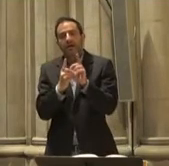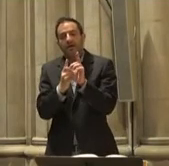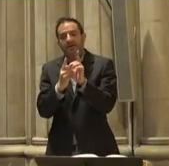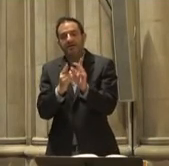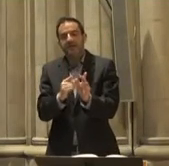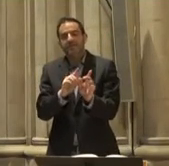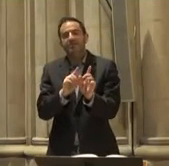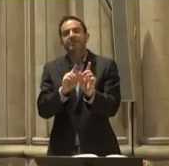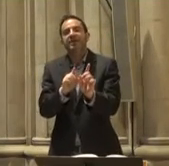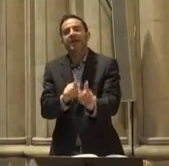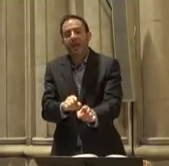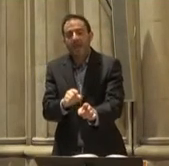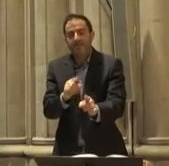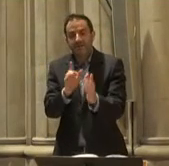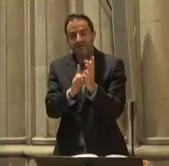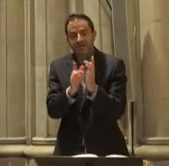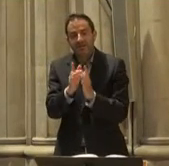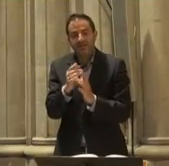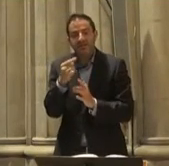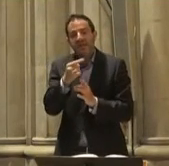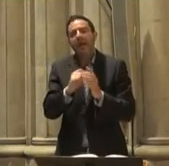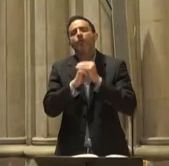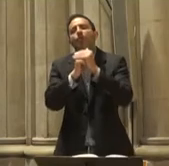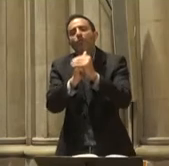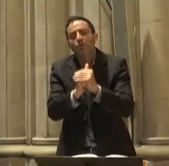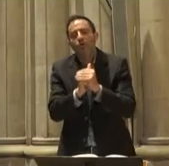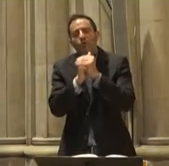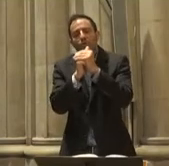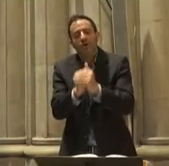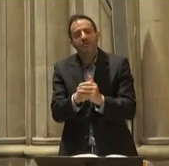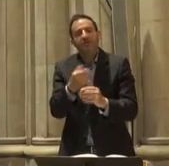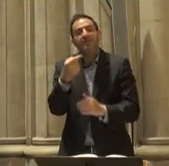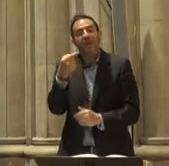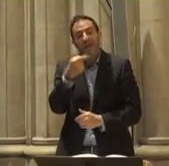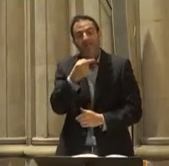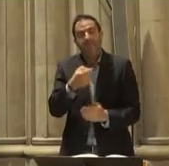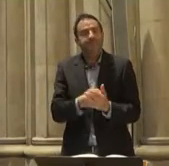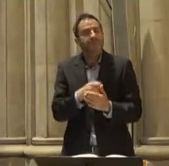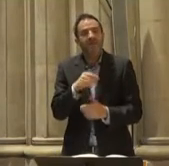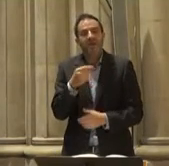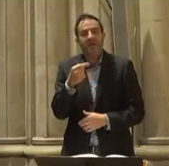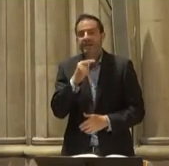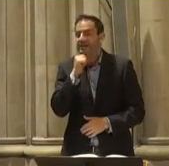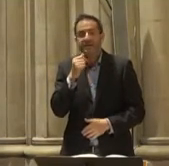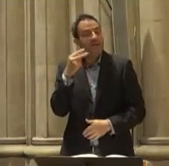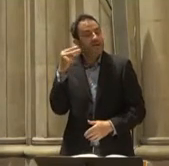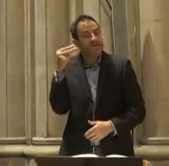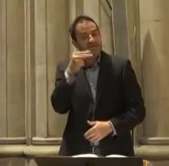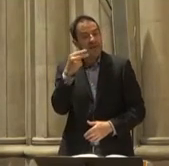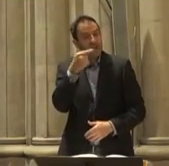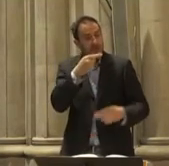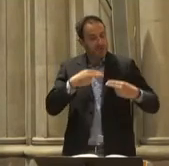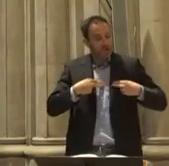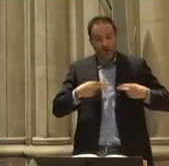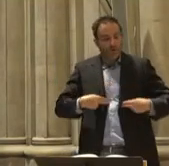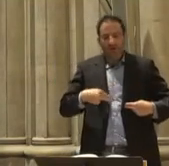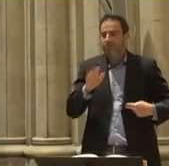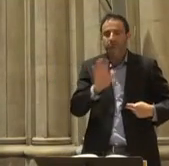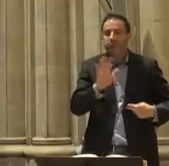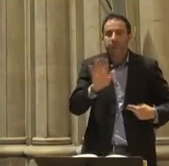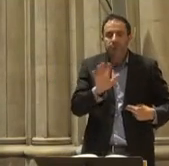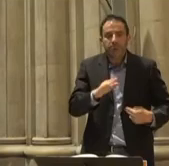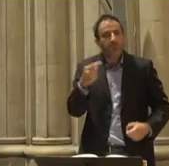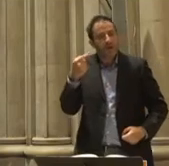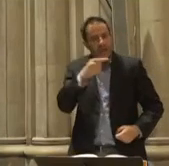to Jesus, they worshiped him, a recognition that they saw him not just as human, but as their Lord and